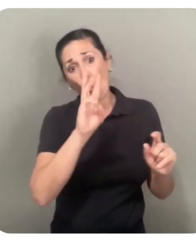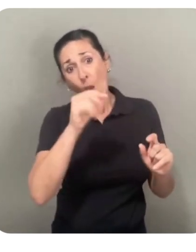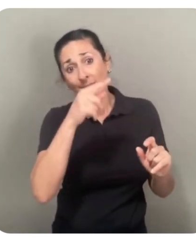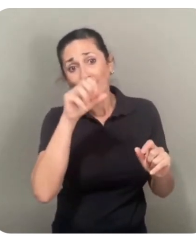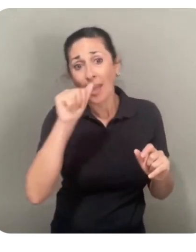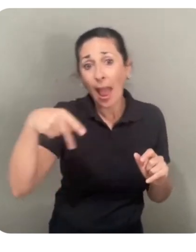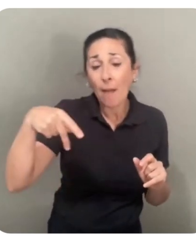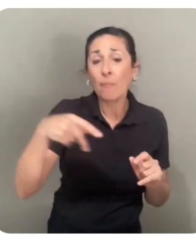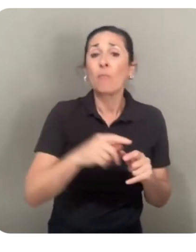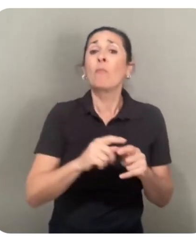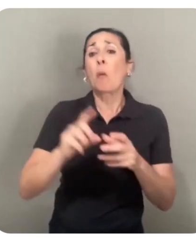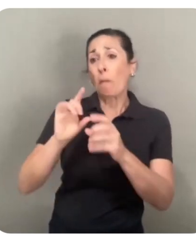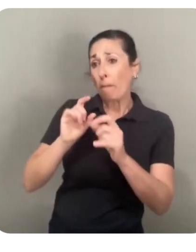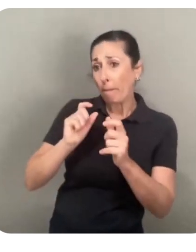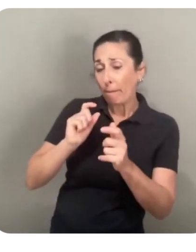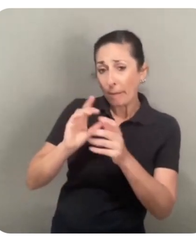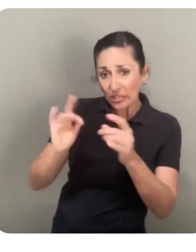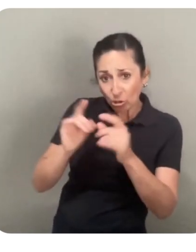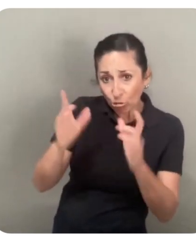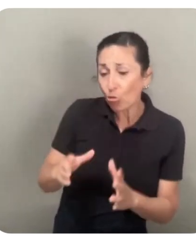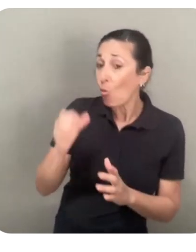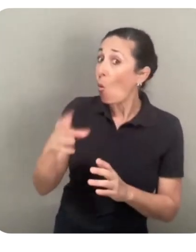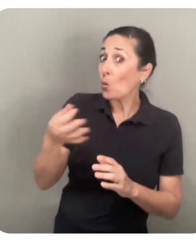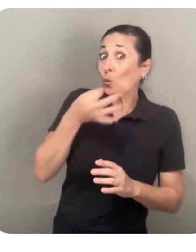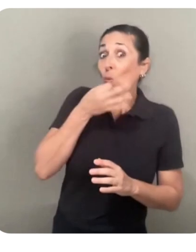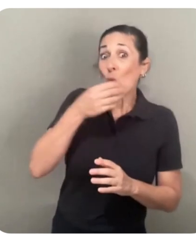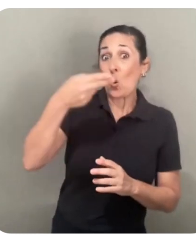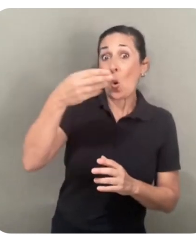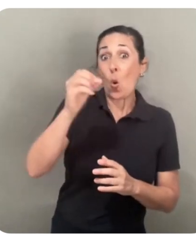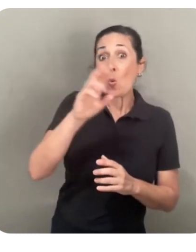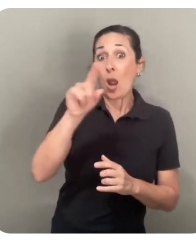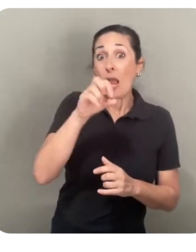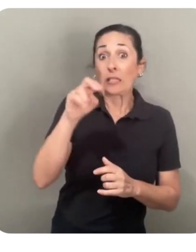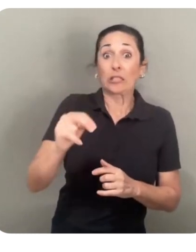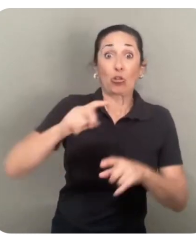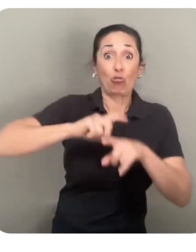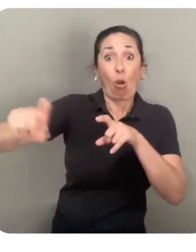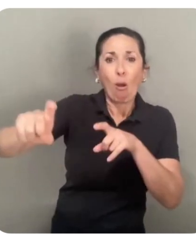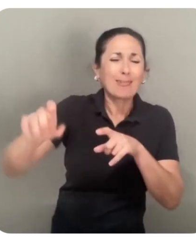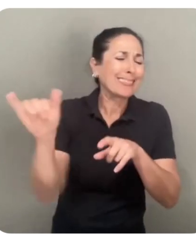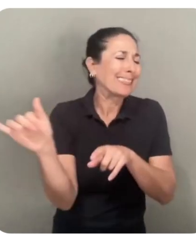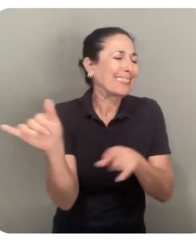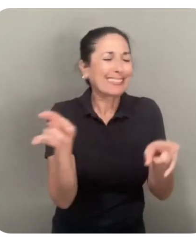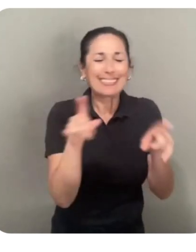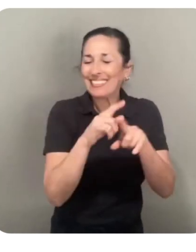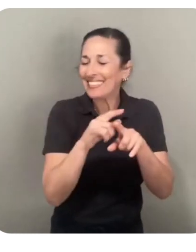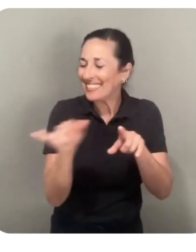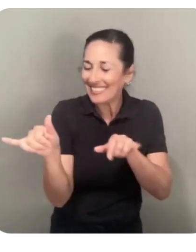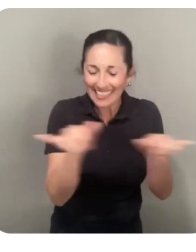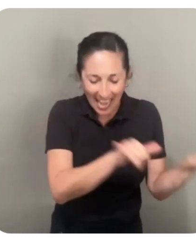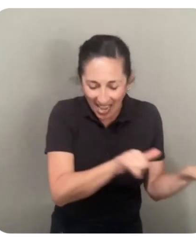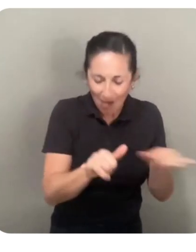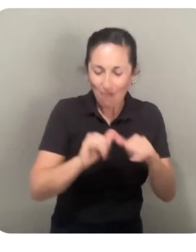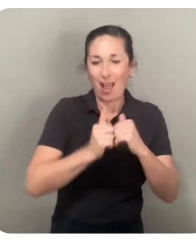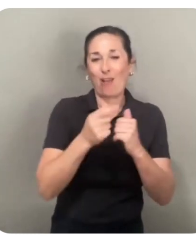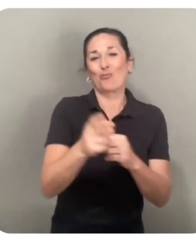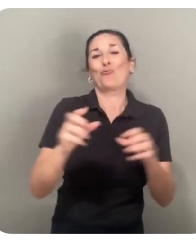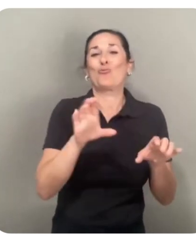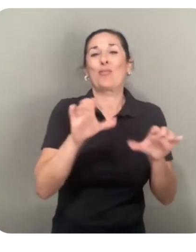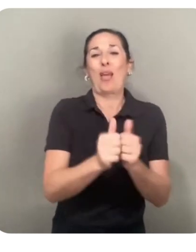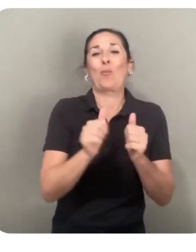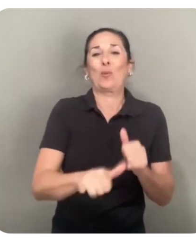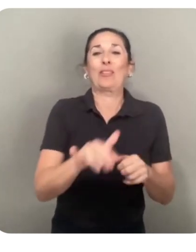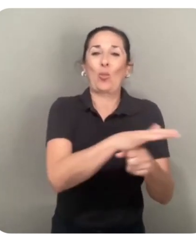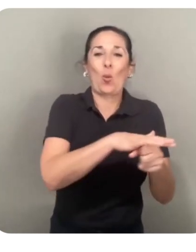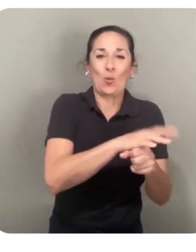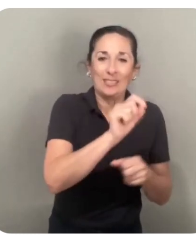coming soon, a Horizon call, the same way you might cast to a TV locally. This is so helpful if you're